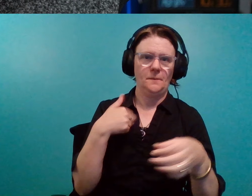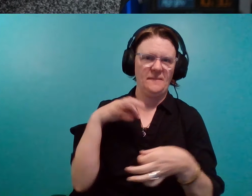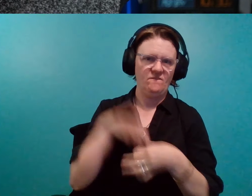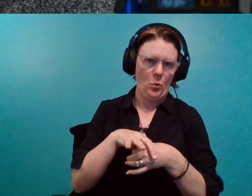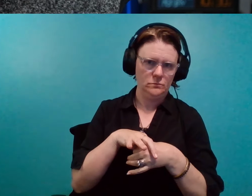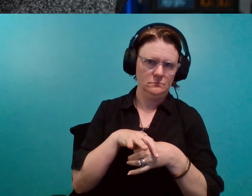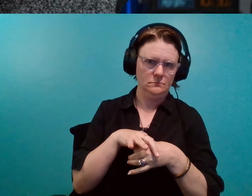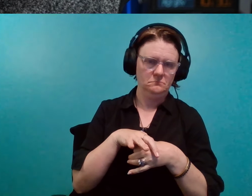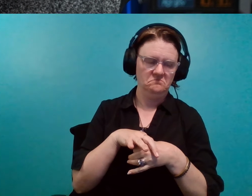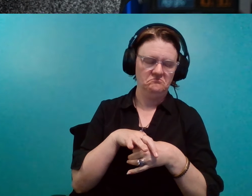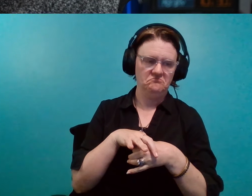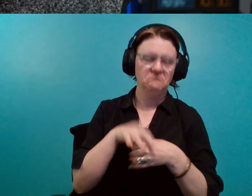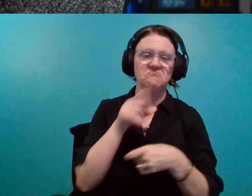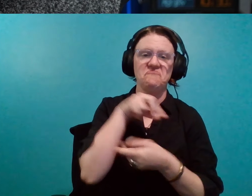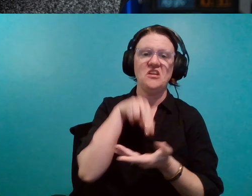the